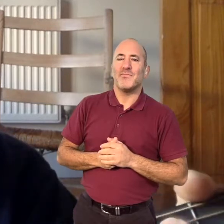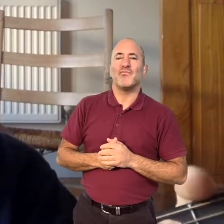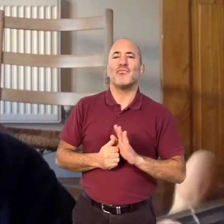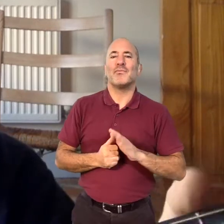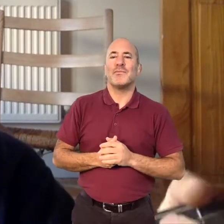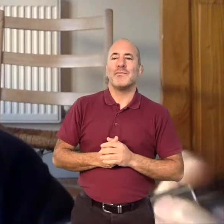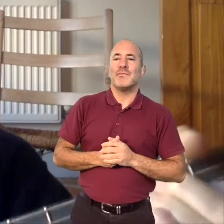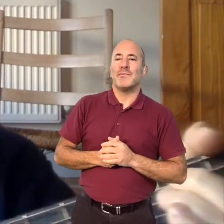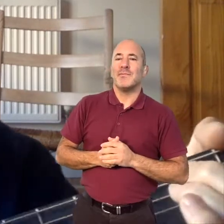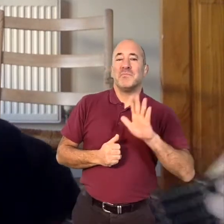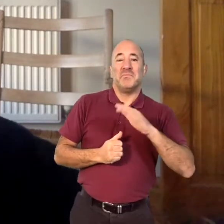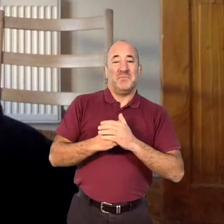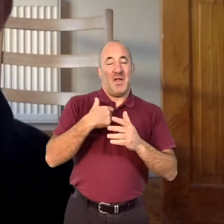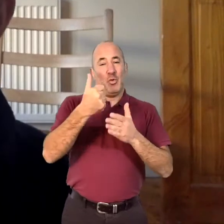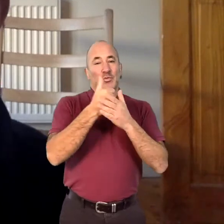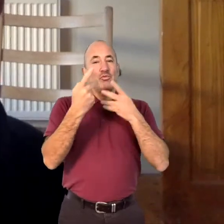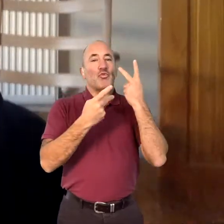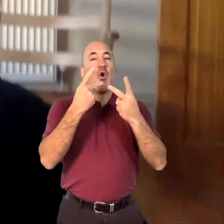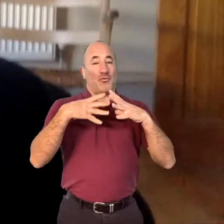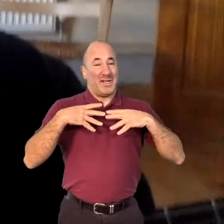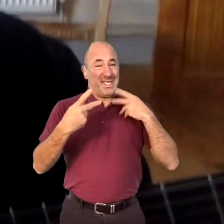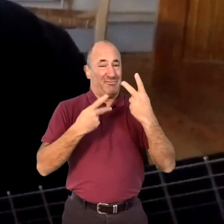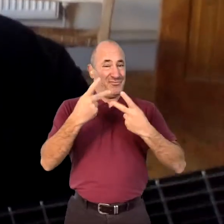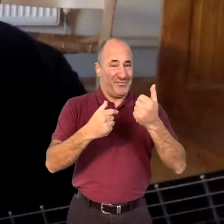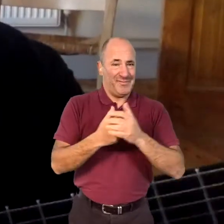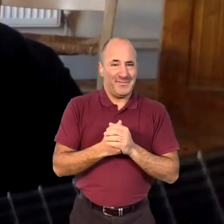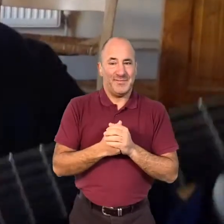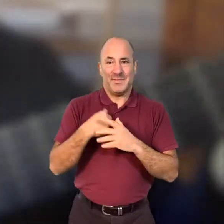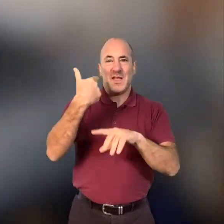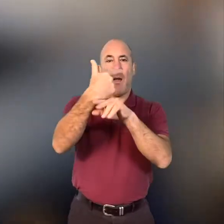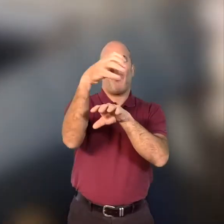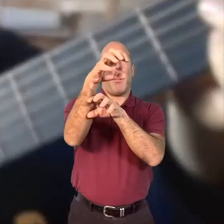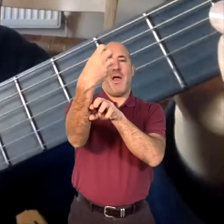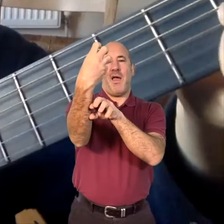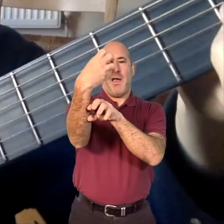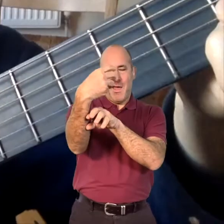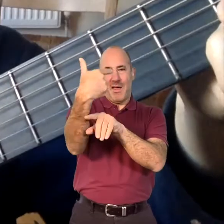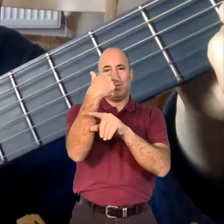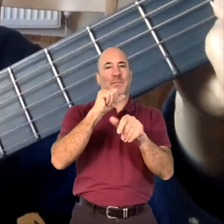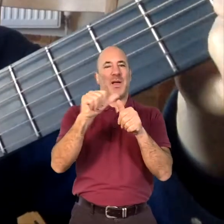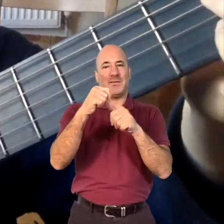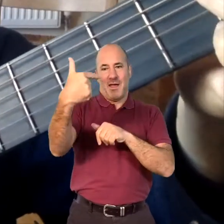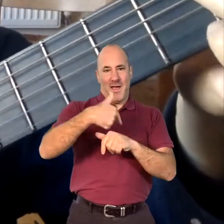Okay, let's sing our song. I'm just going to bring my camera down so you can see my guitar a bit more.